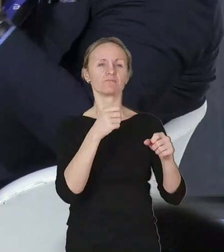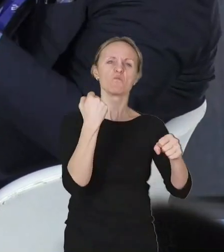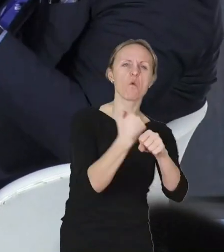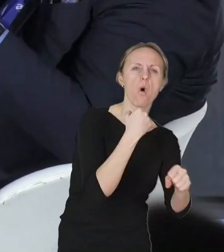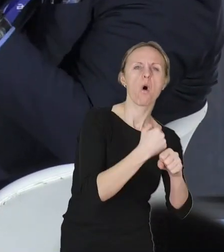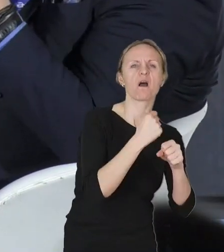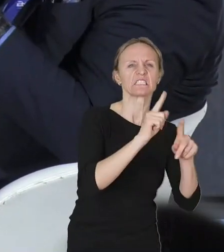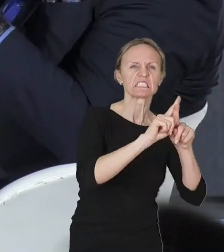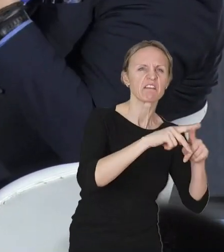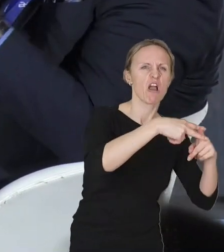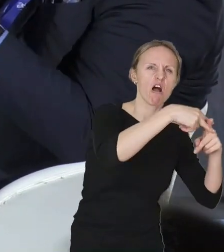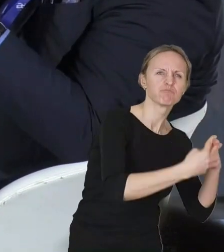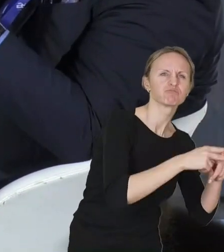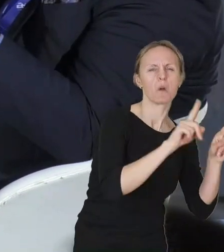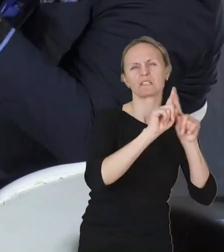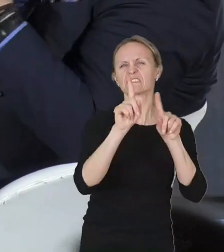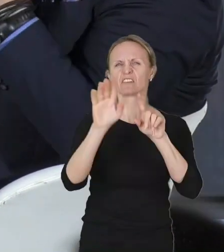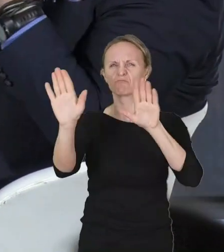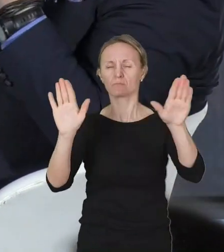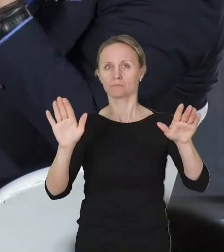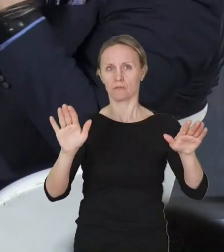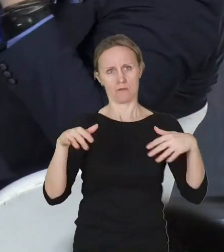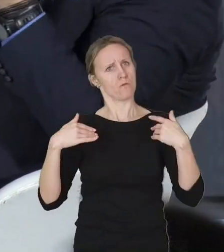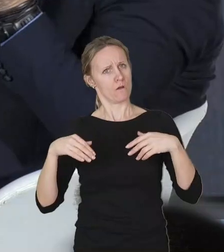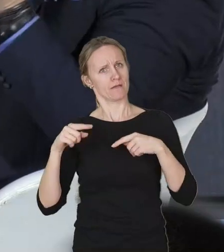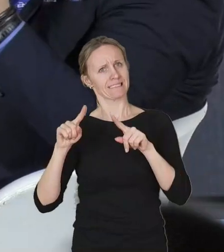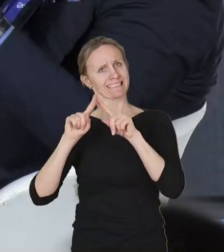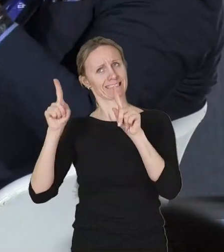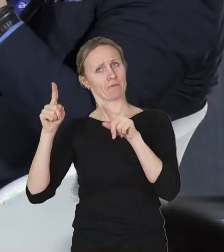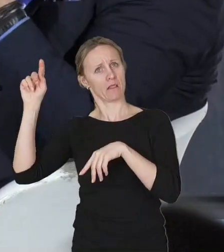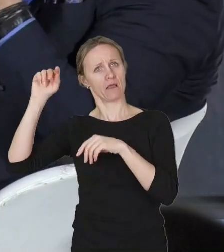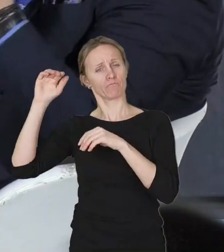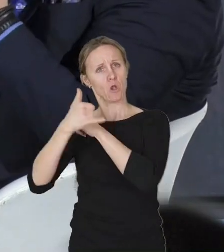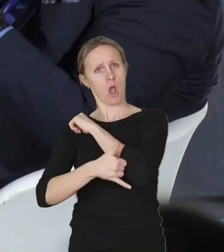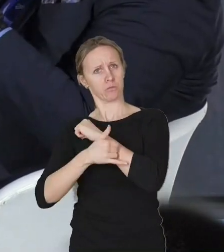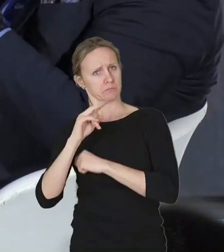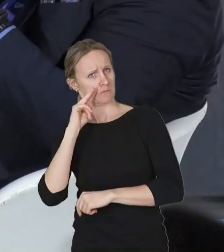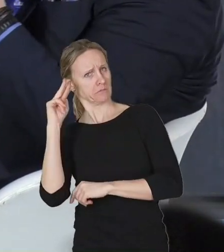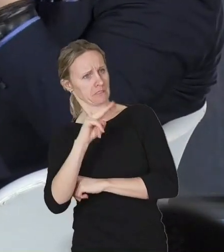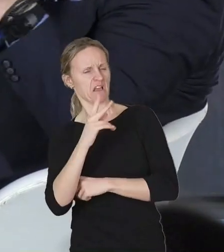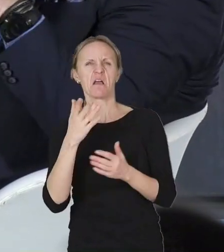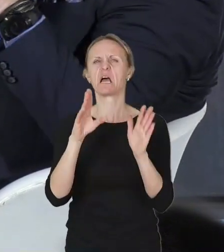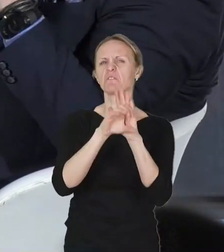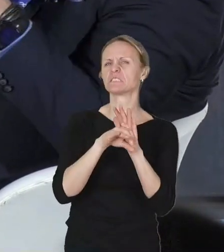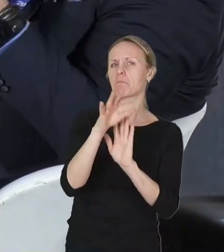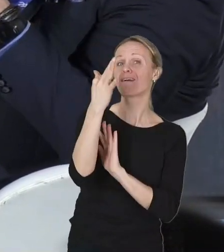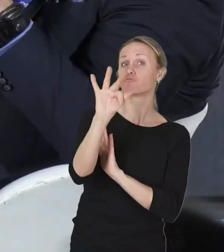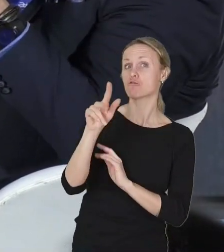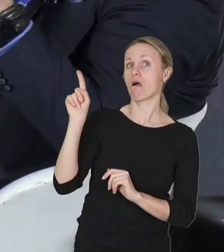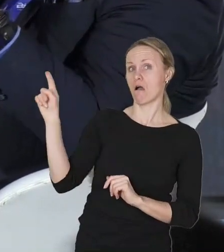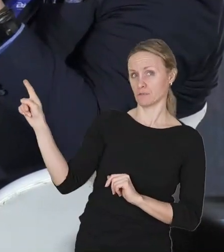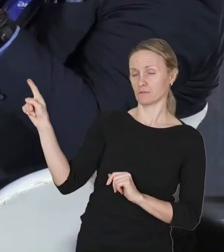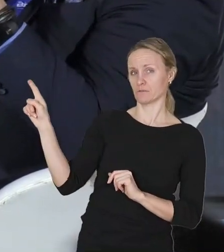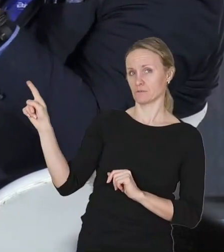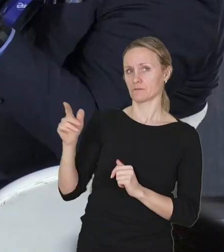to invest in the cohesion, and this common benefit was quite tangible. And now on the topic of